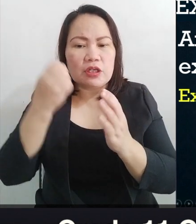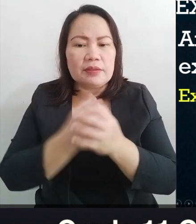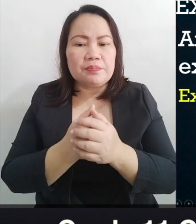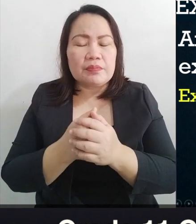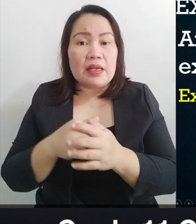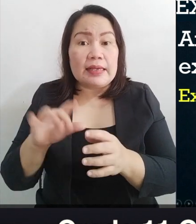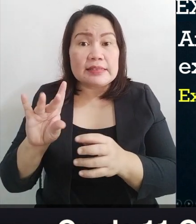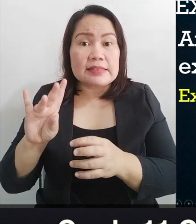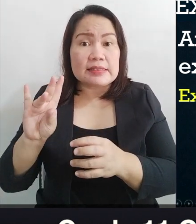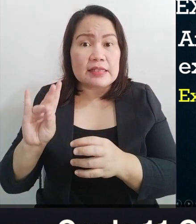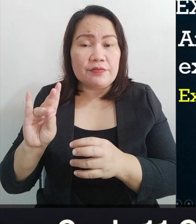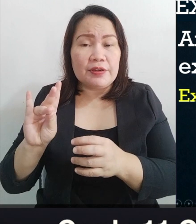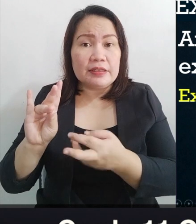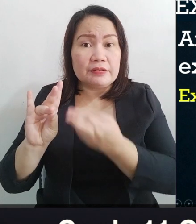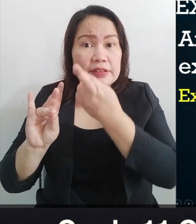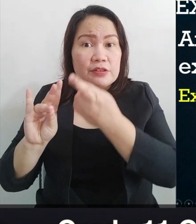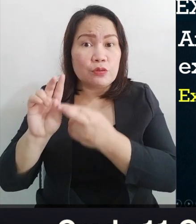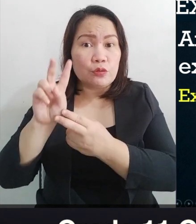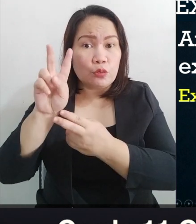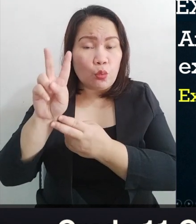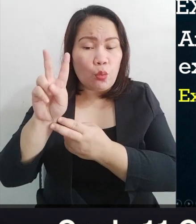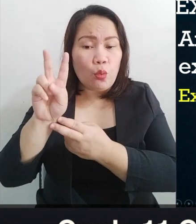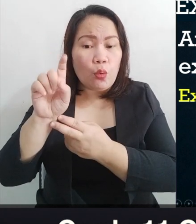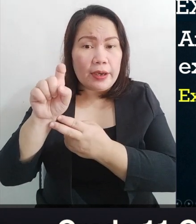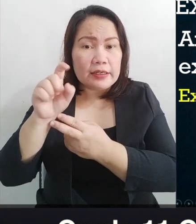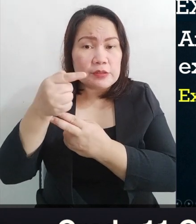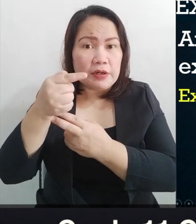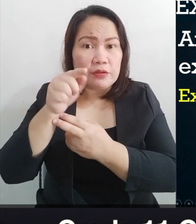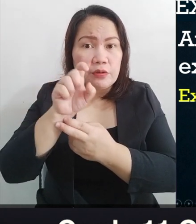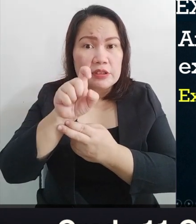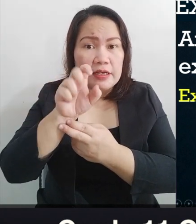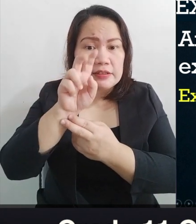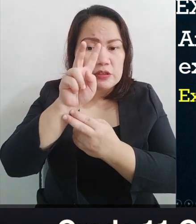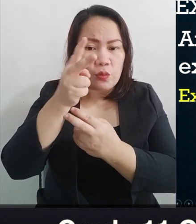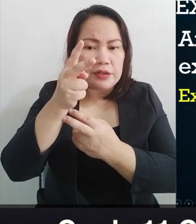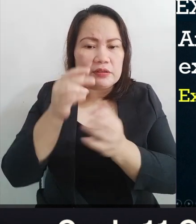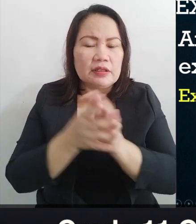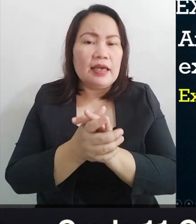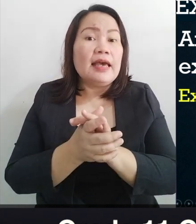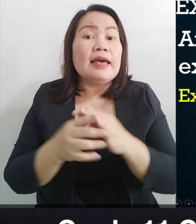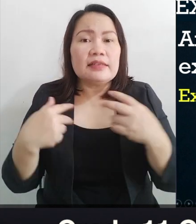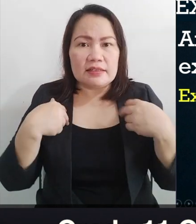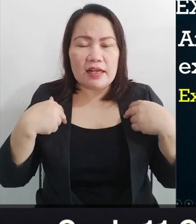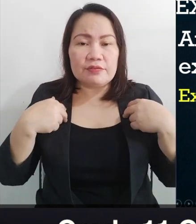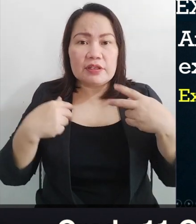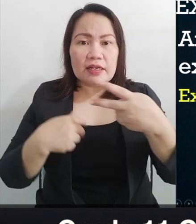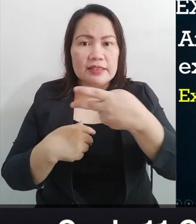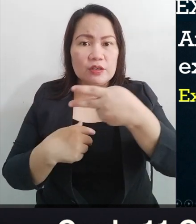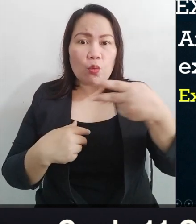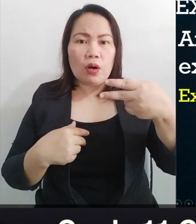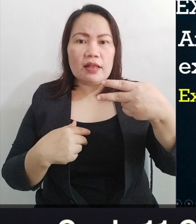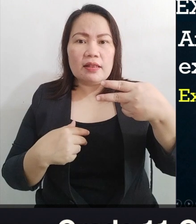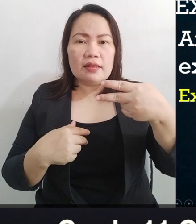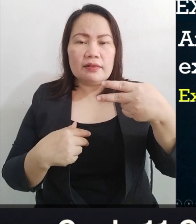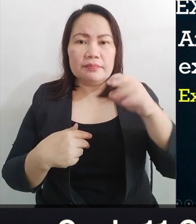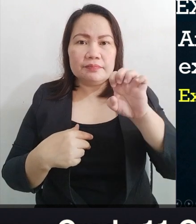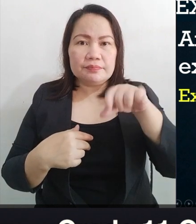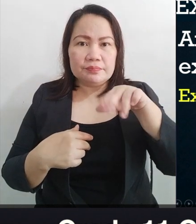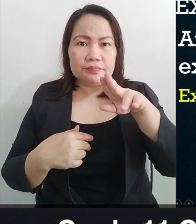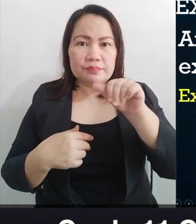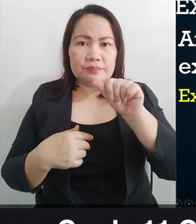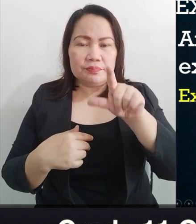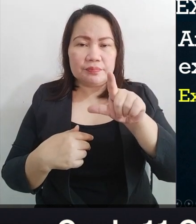So, 7 raised to 2x minus x squared. This is exponential. And then, meron tayong equals dyan. So, yan